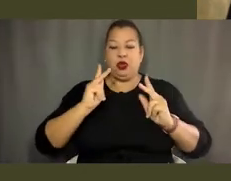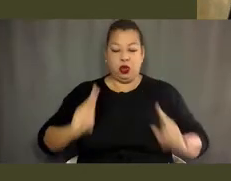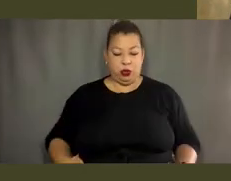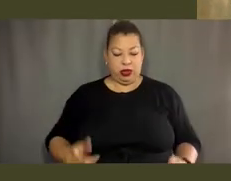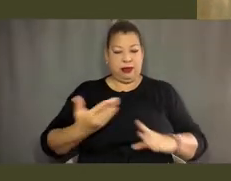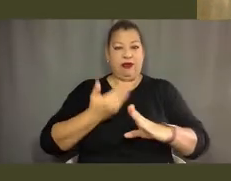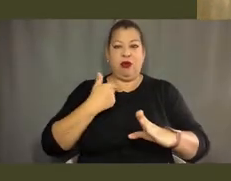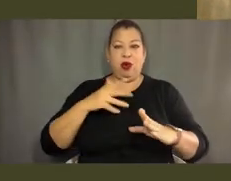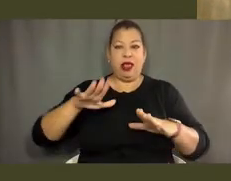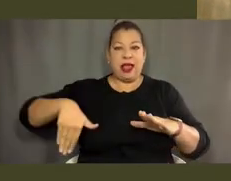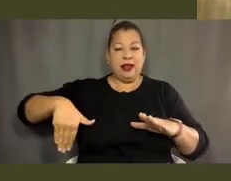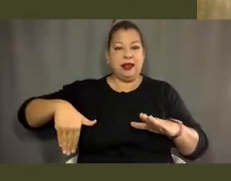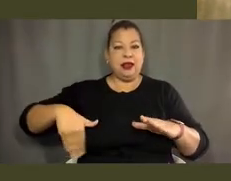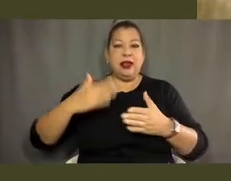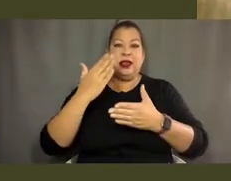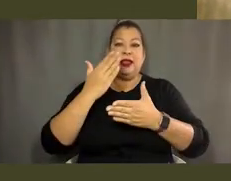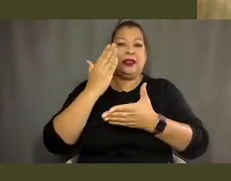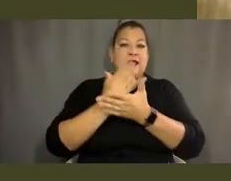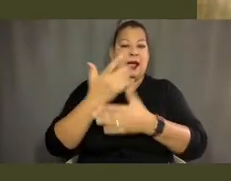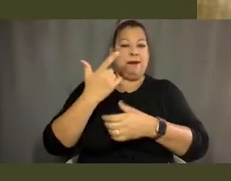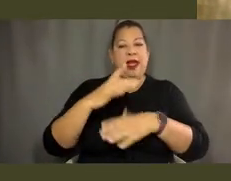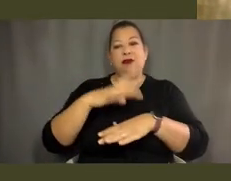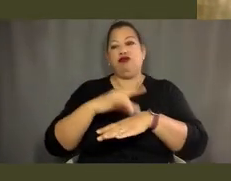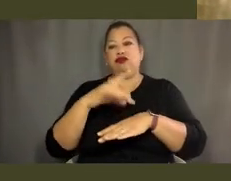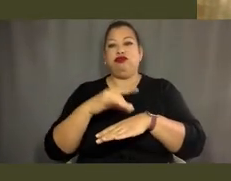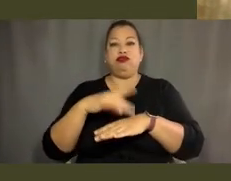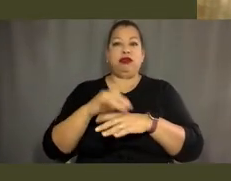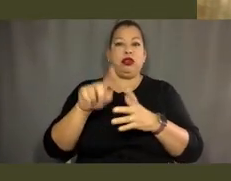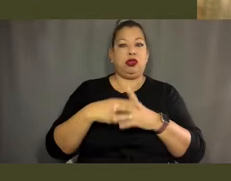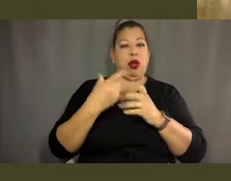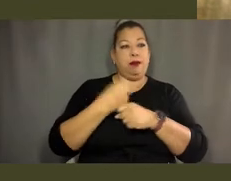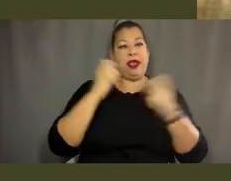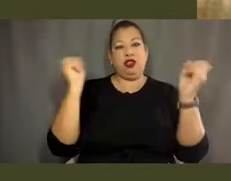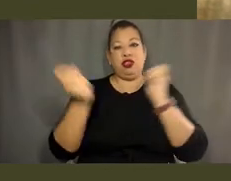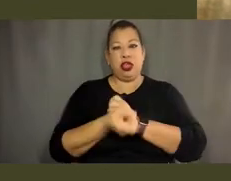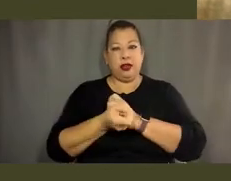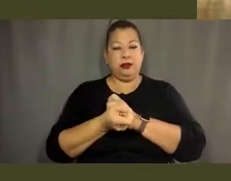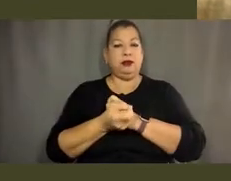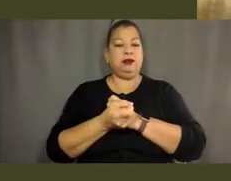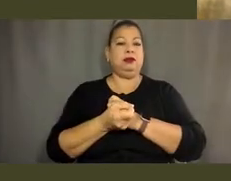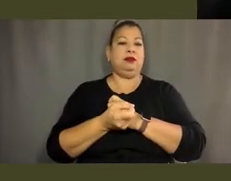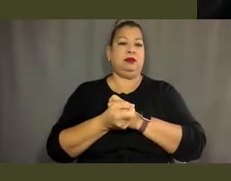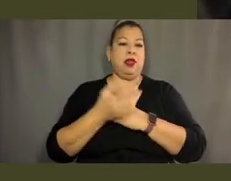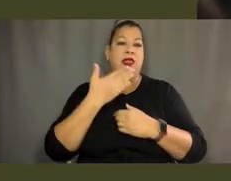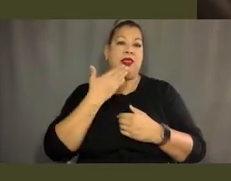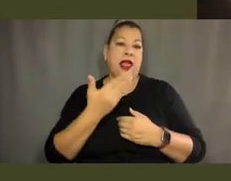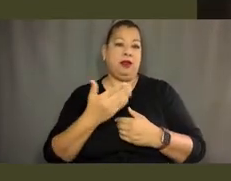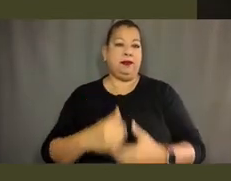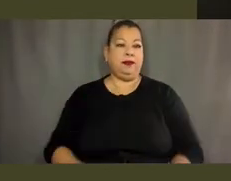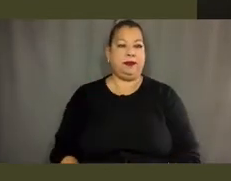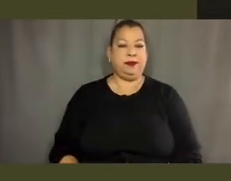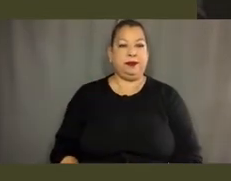for you humans to stop making excuses and start making changes. Thank you.